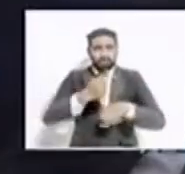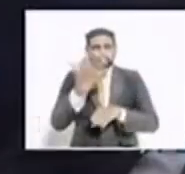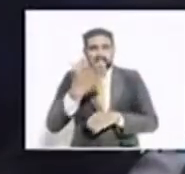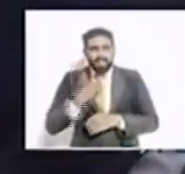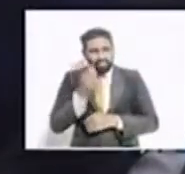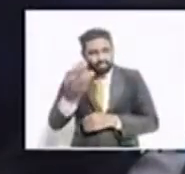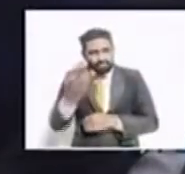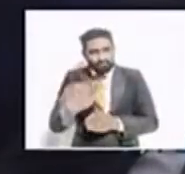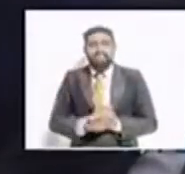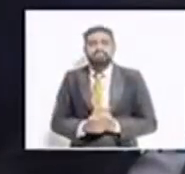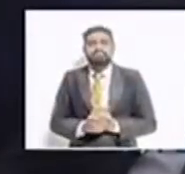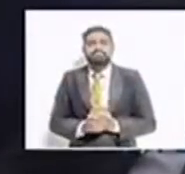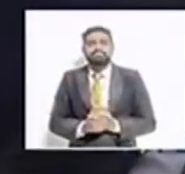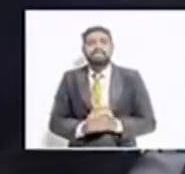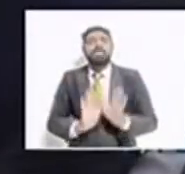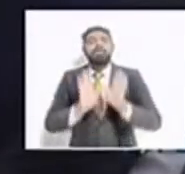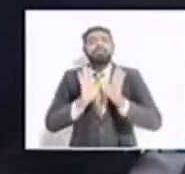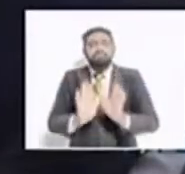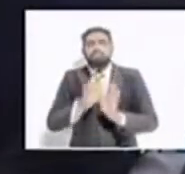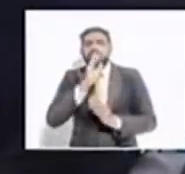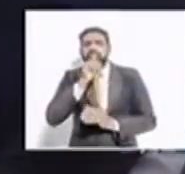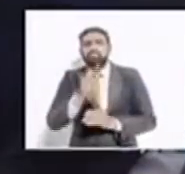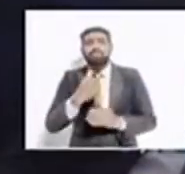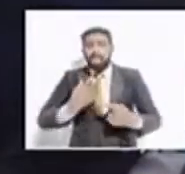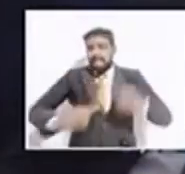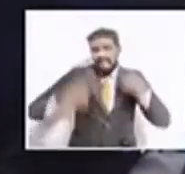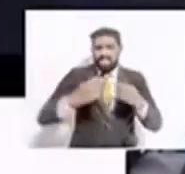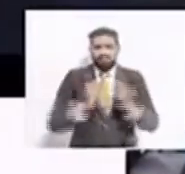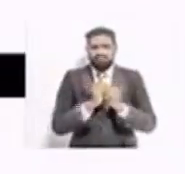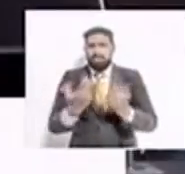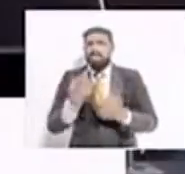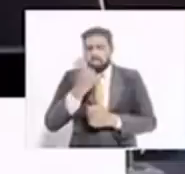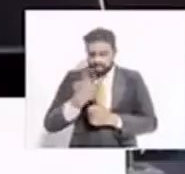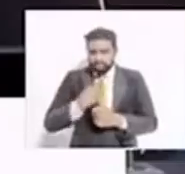debate without beating around the bush. We will give you the debate.